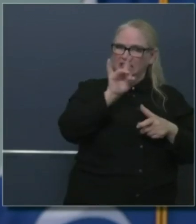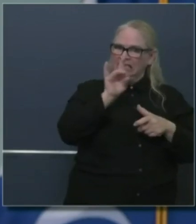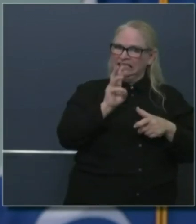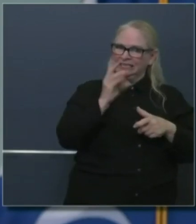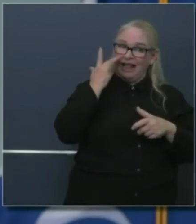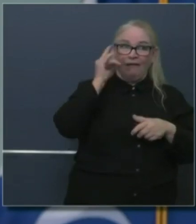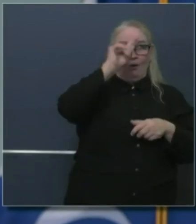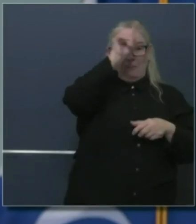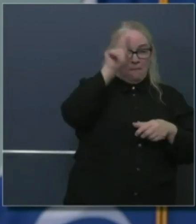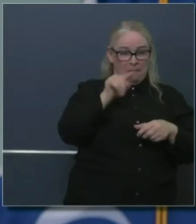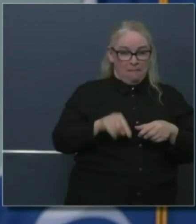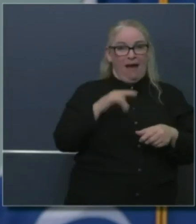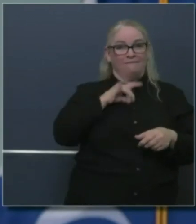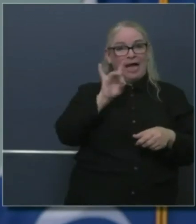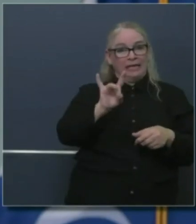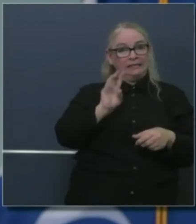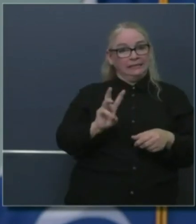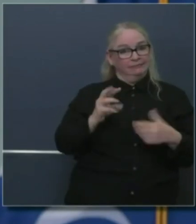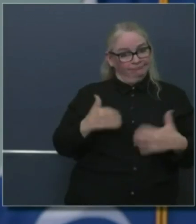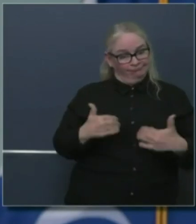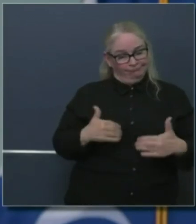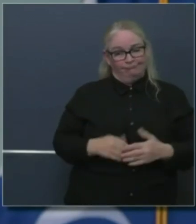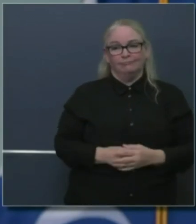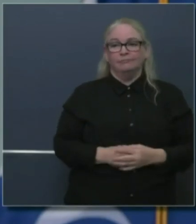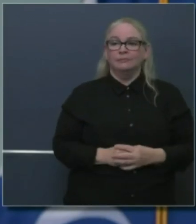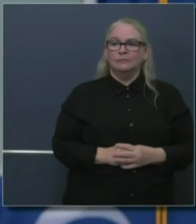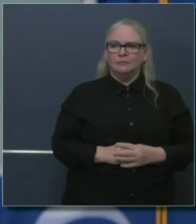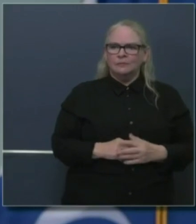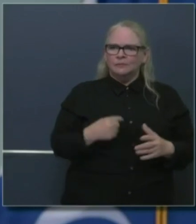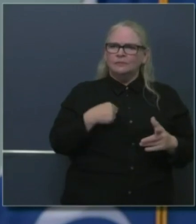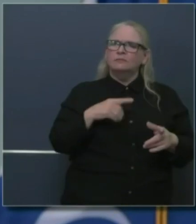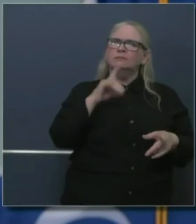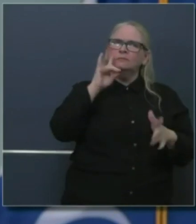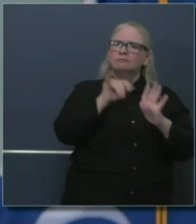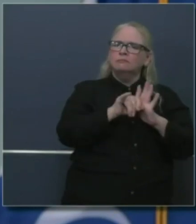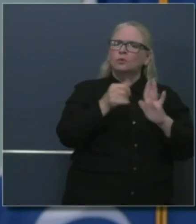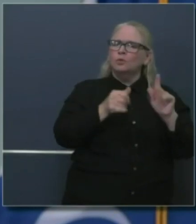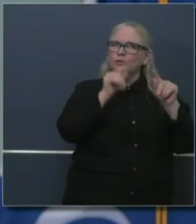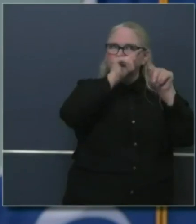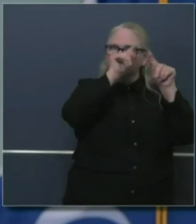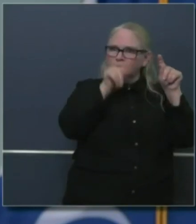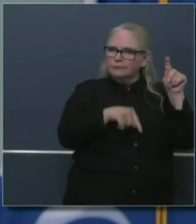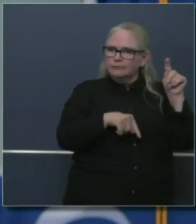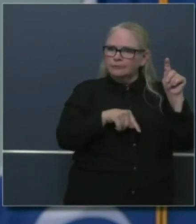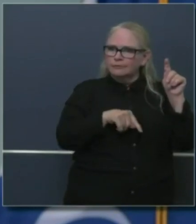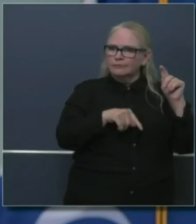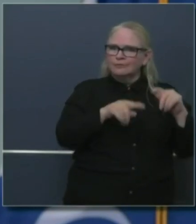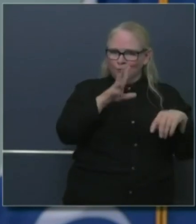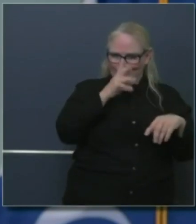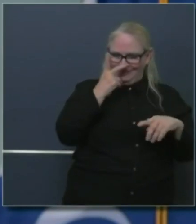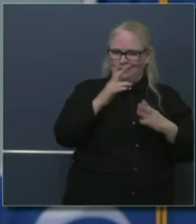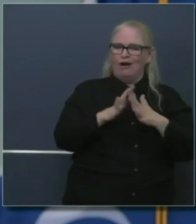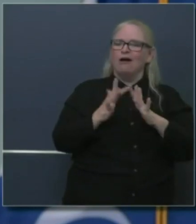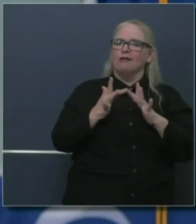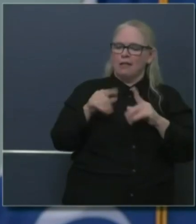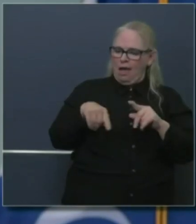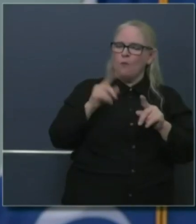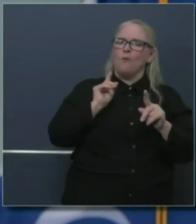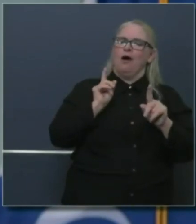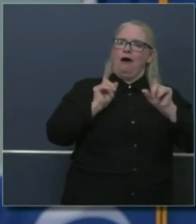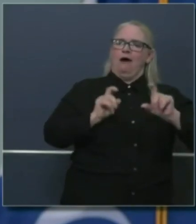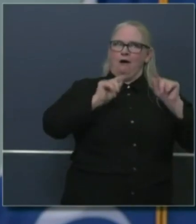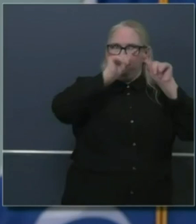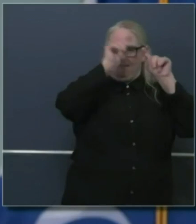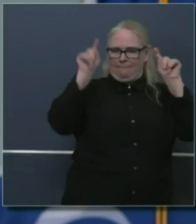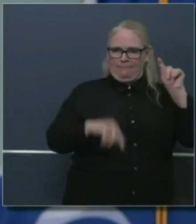some logistic questions, but we've identified locations for all of them. Most are now up and running, rural California, not just inner city